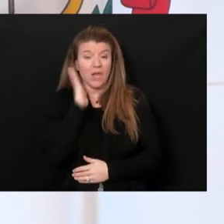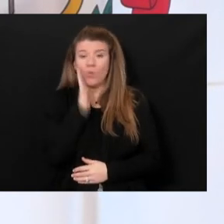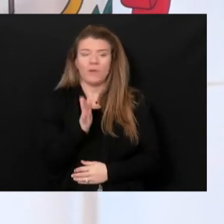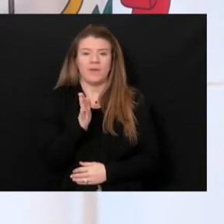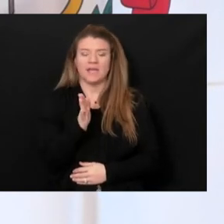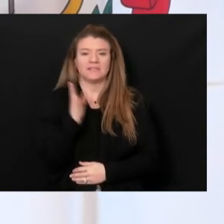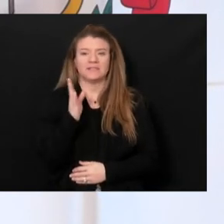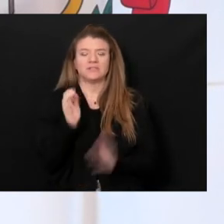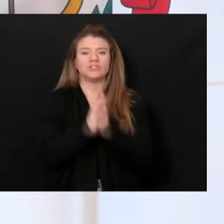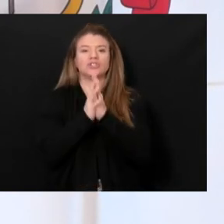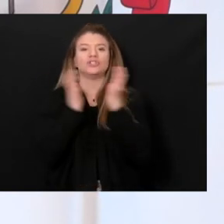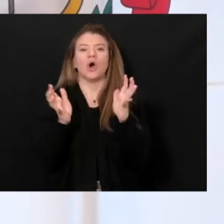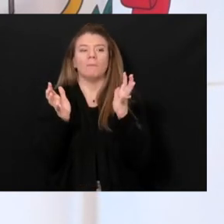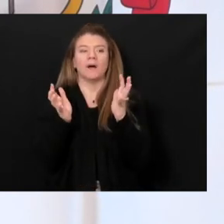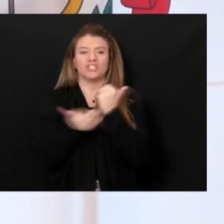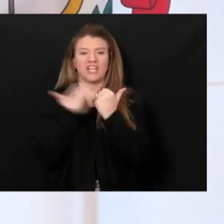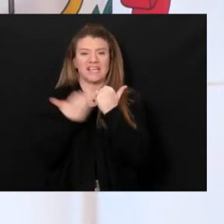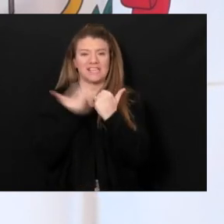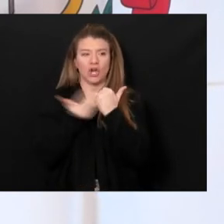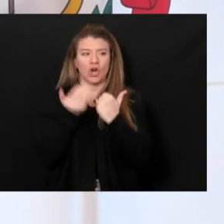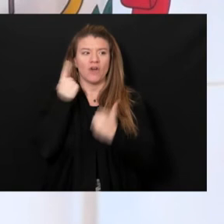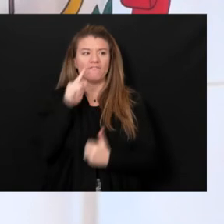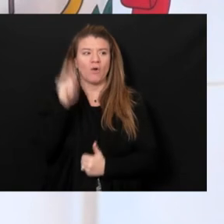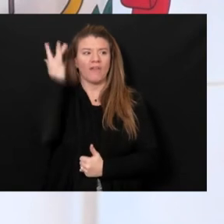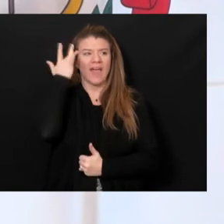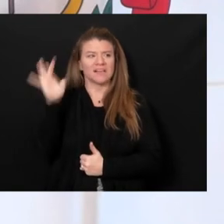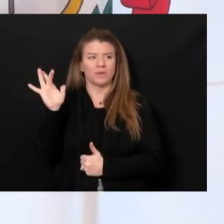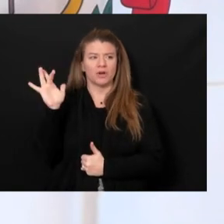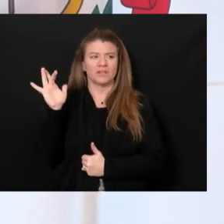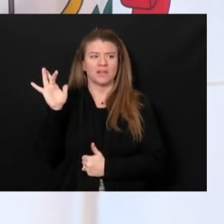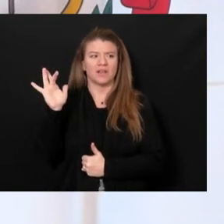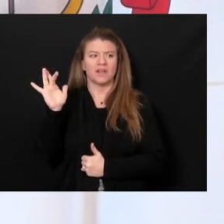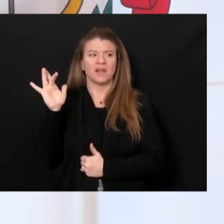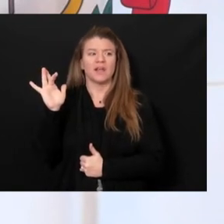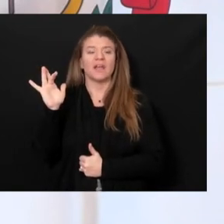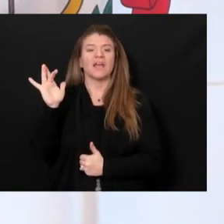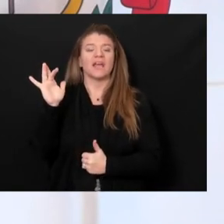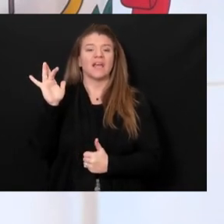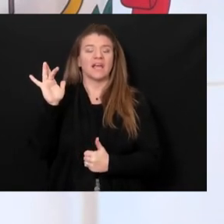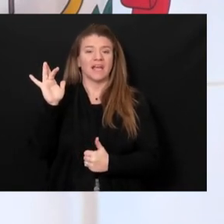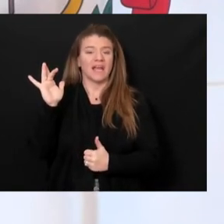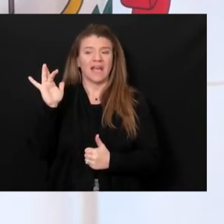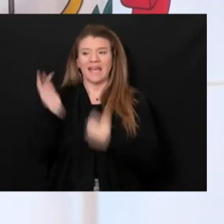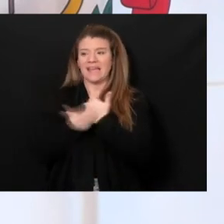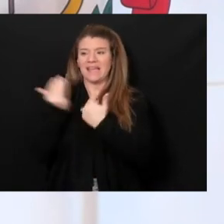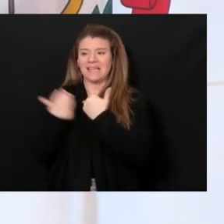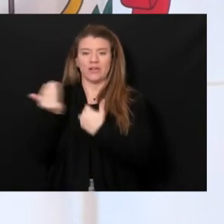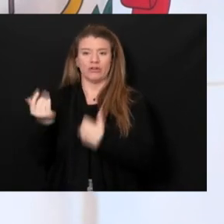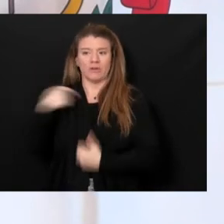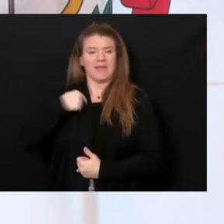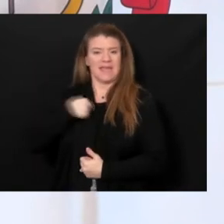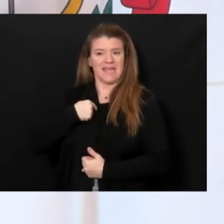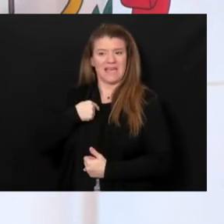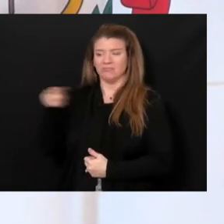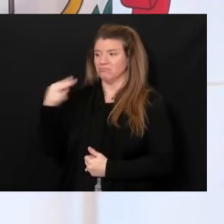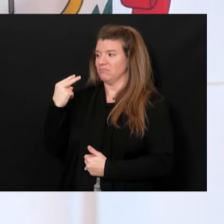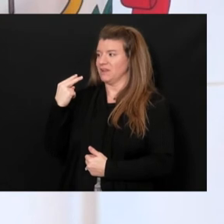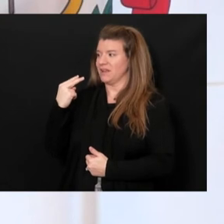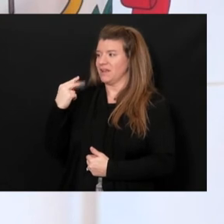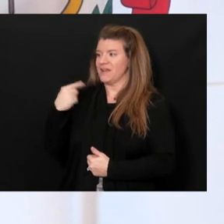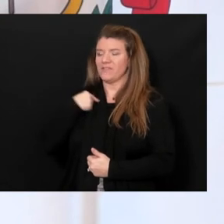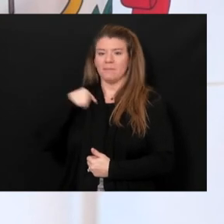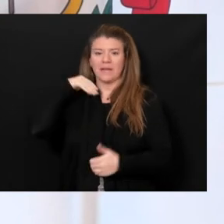it would be so much easier on these experts. It would be so much easier on me to just come in, you know, once every